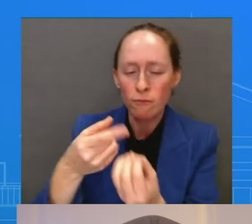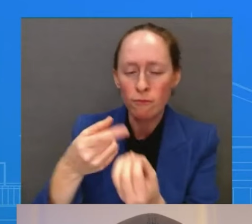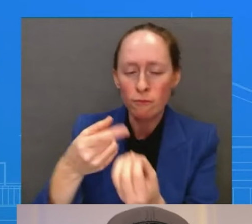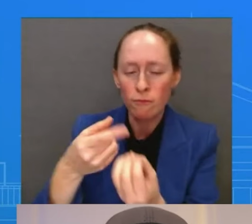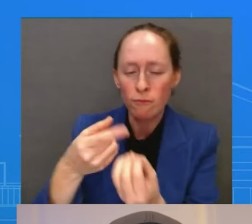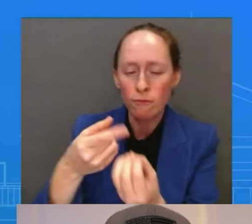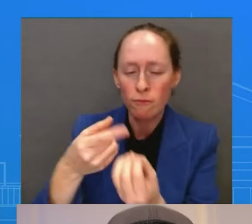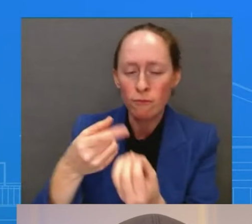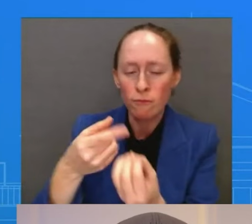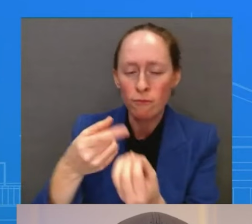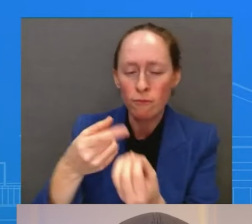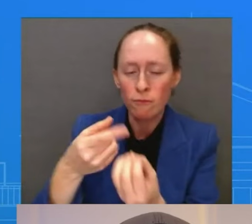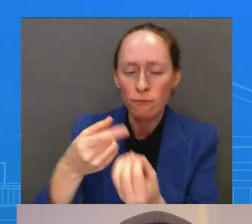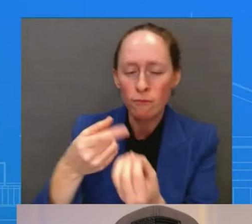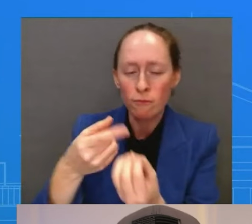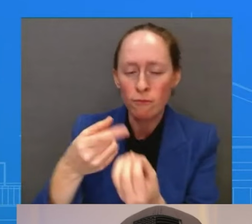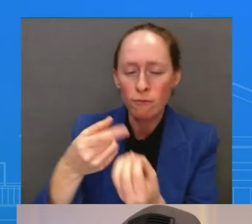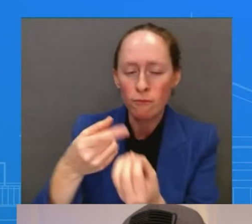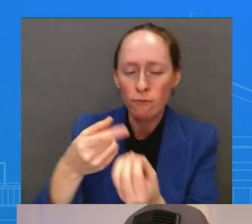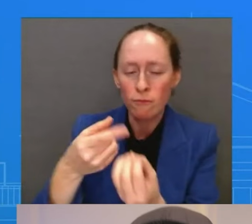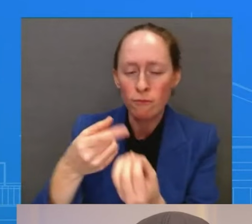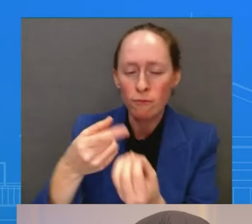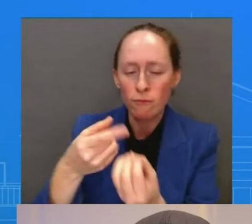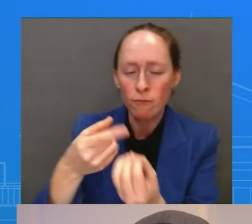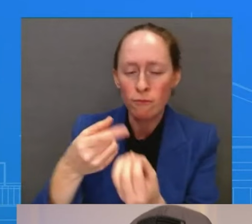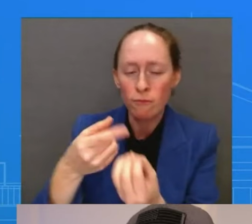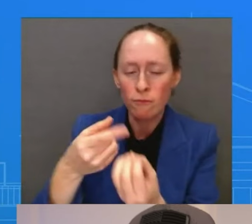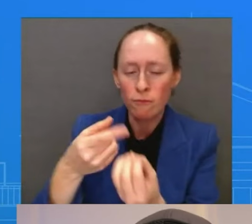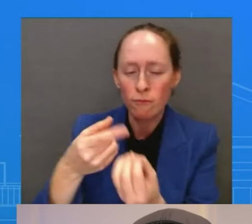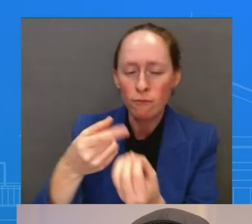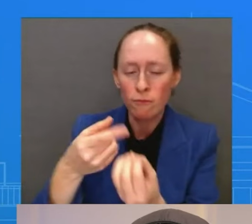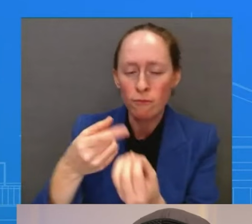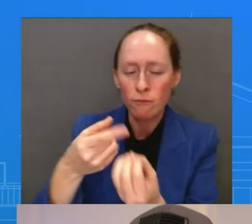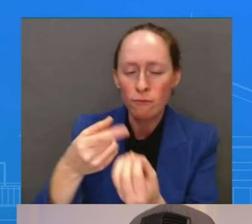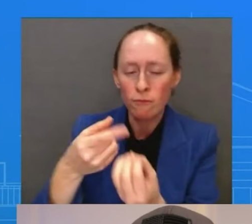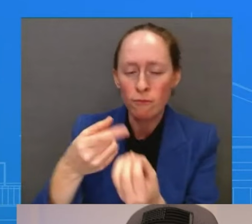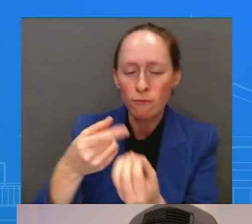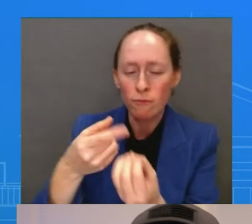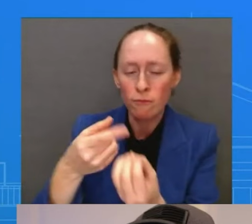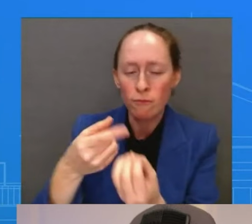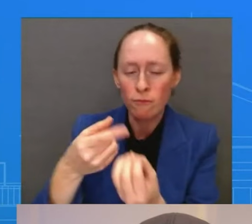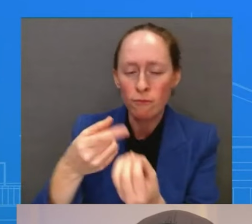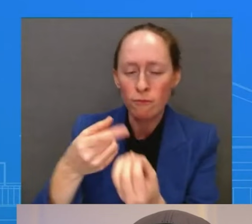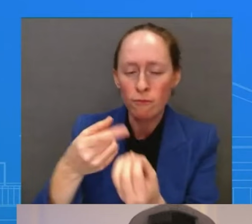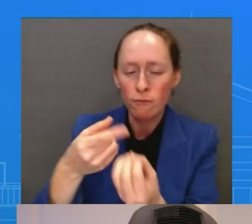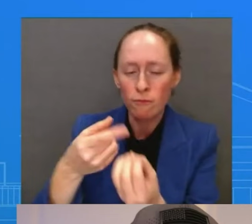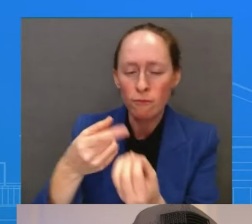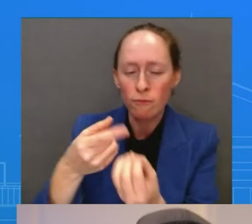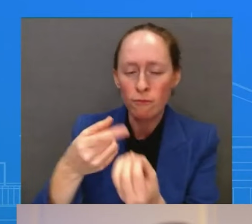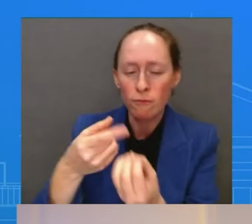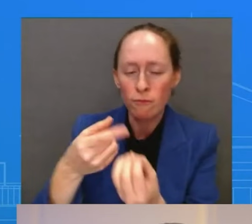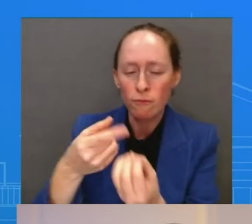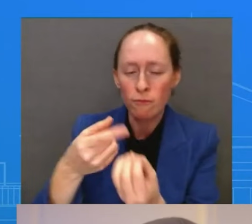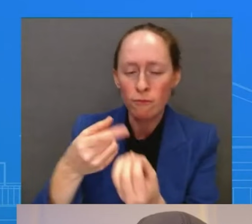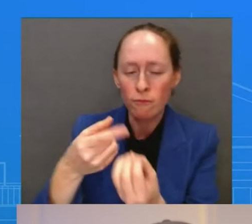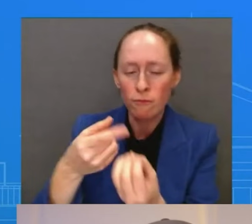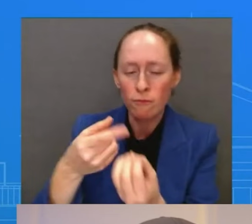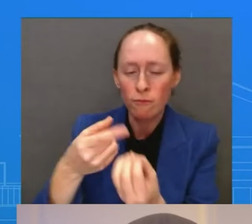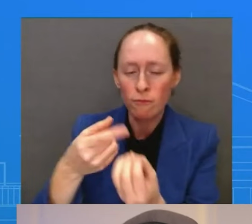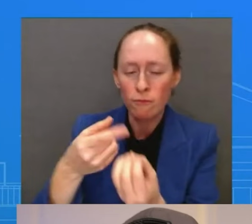Why is it still there? And maybe it's frozen. We're not going to give them a damn dime ever. How about that be